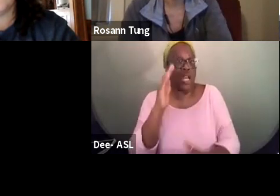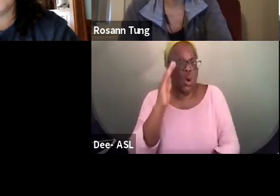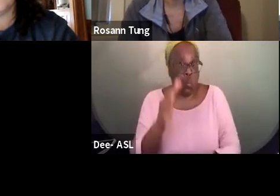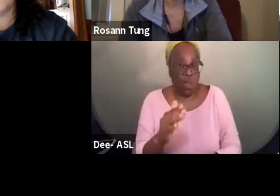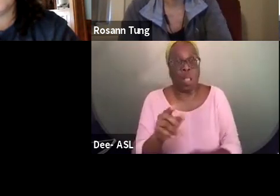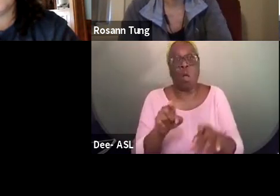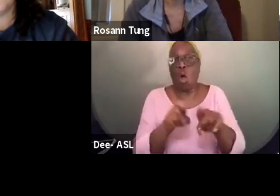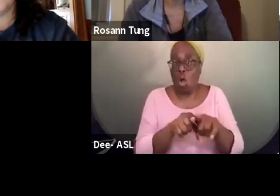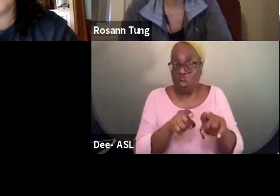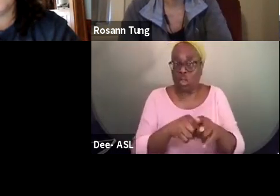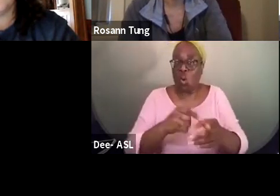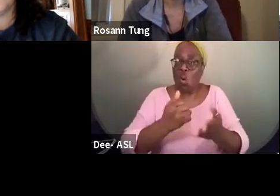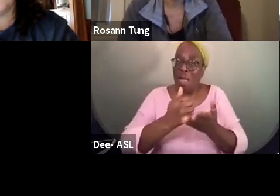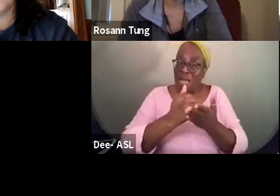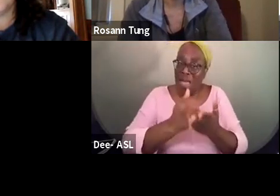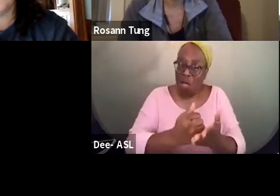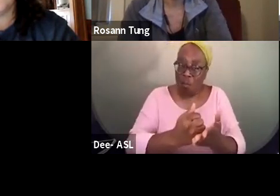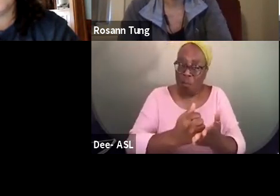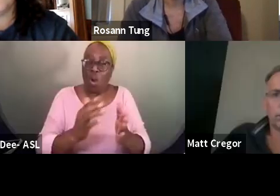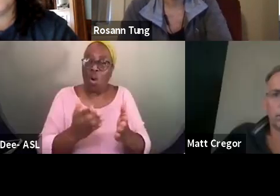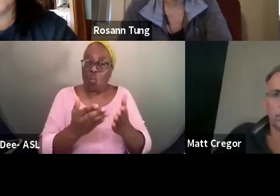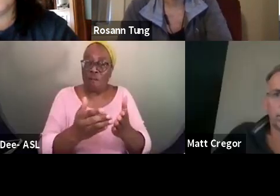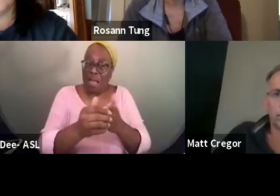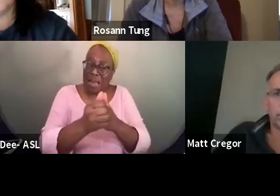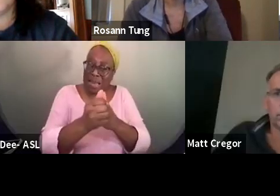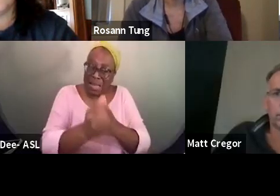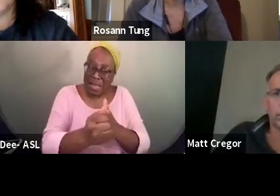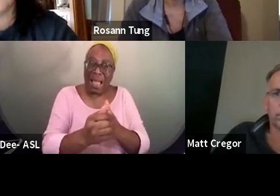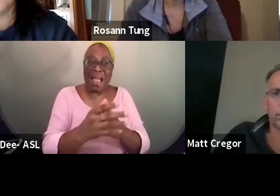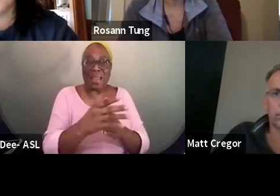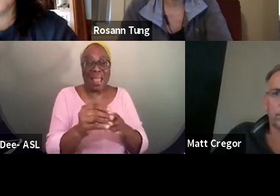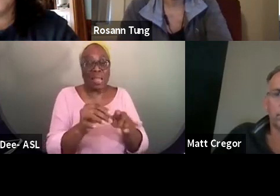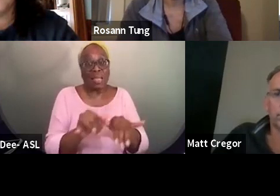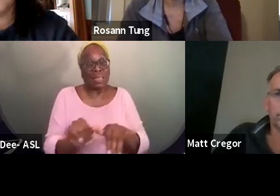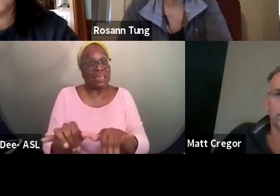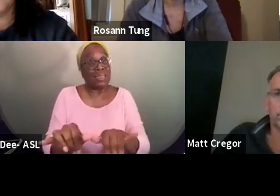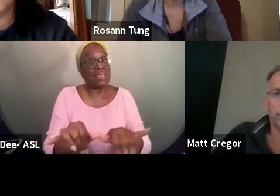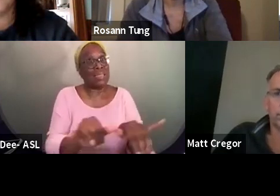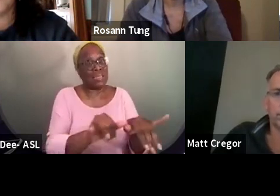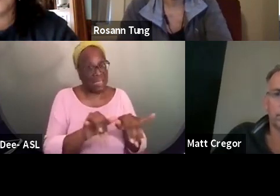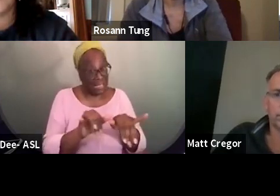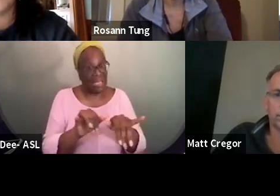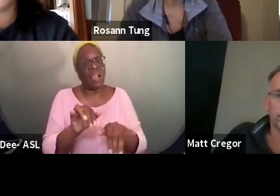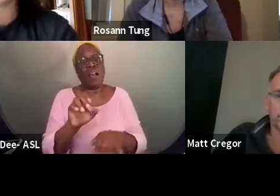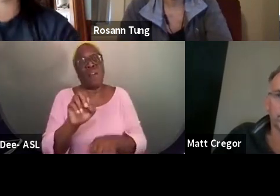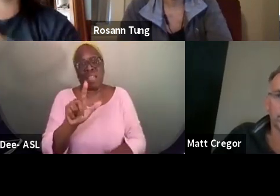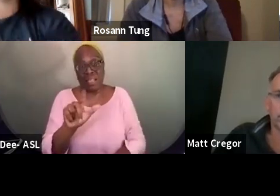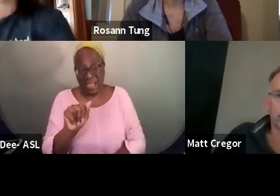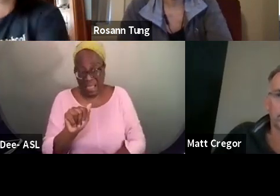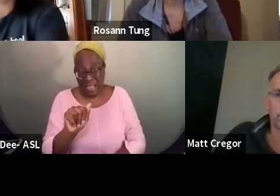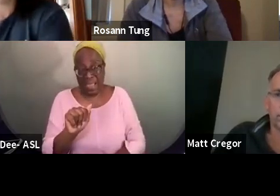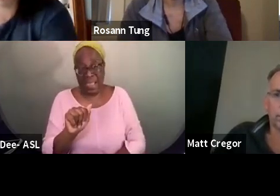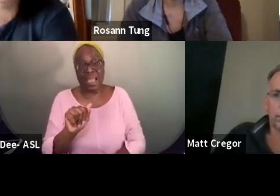help provide a guidepost in terms of consistency of ELA and math achievement